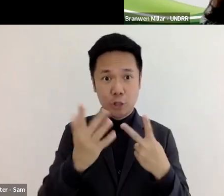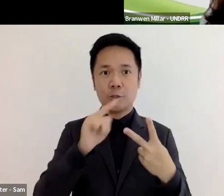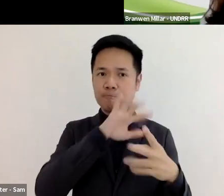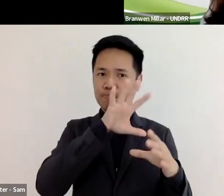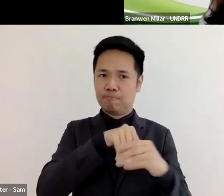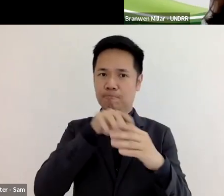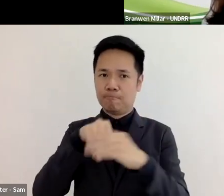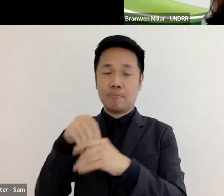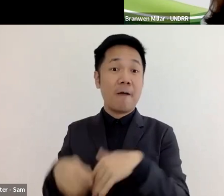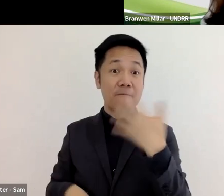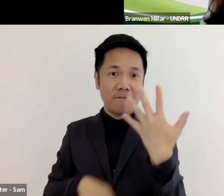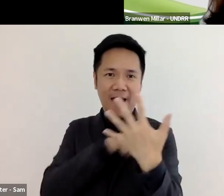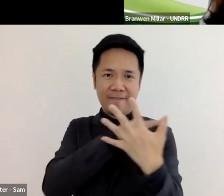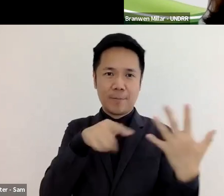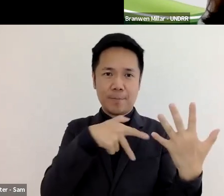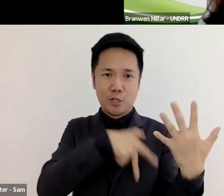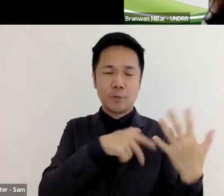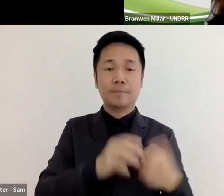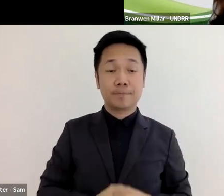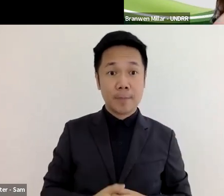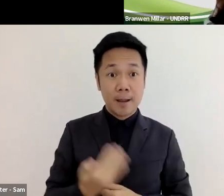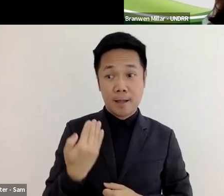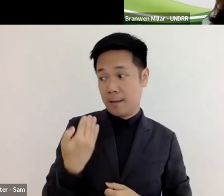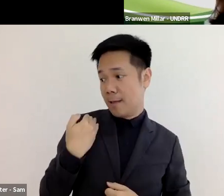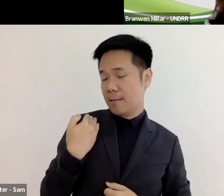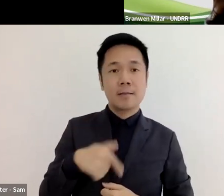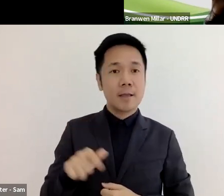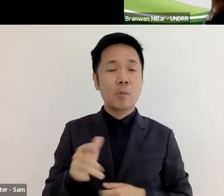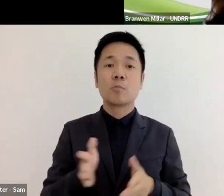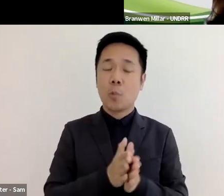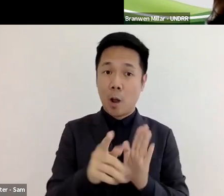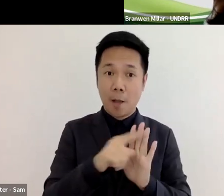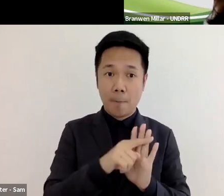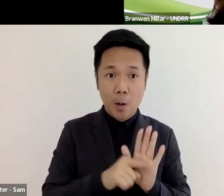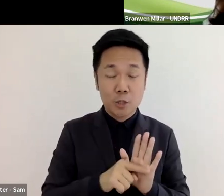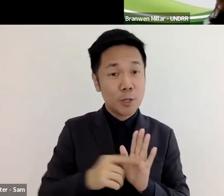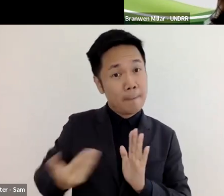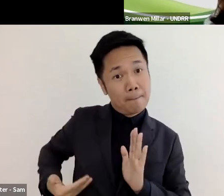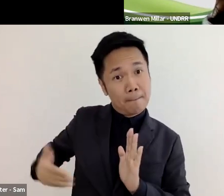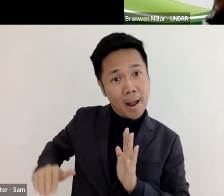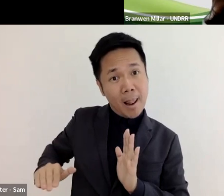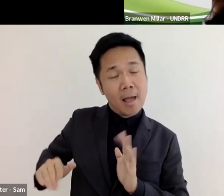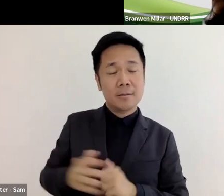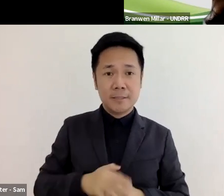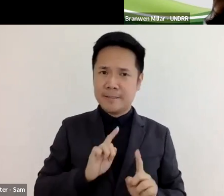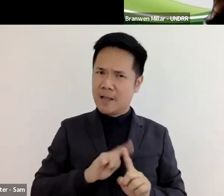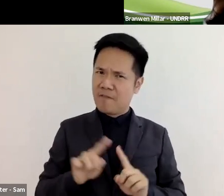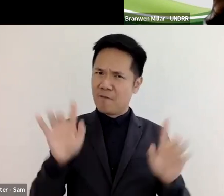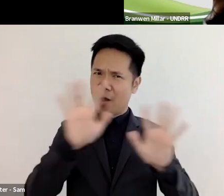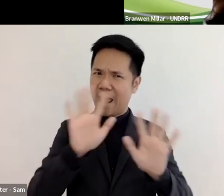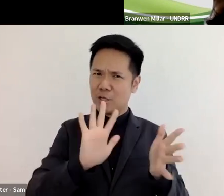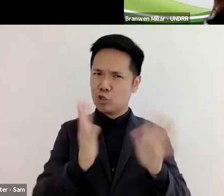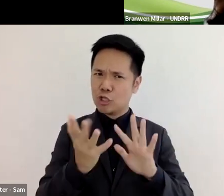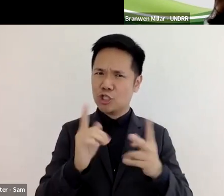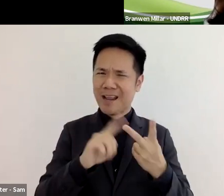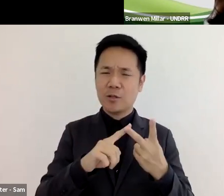them. Yesterday, you have already heard about different policies and plans of Bangladesh on gender and climate change and